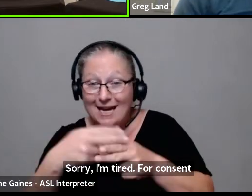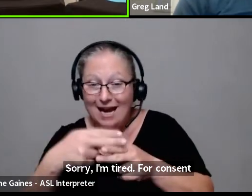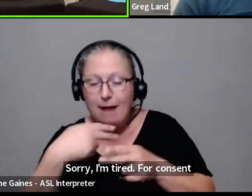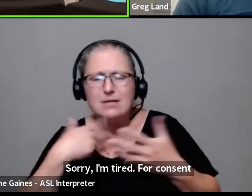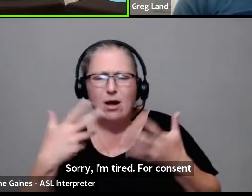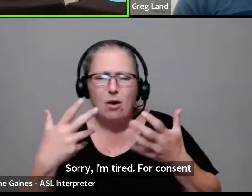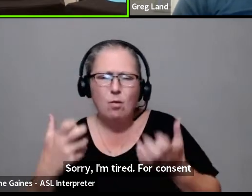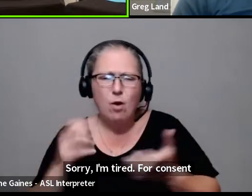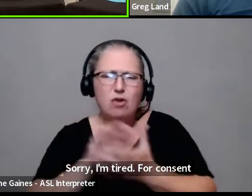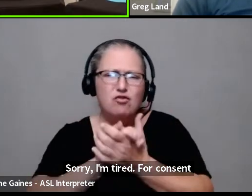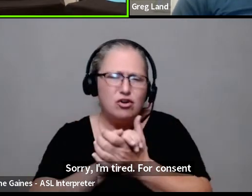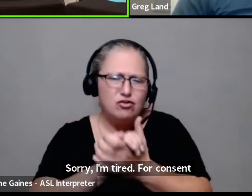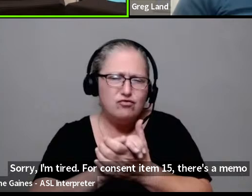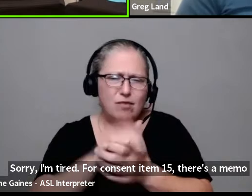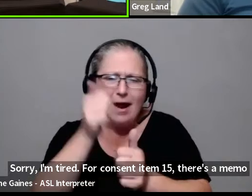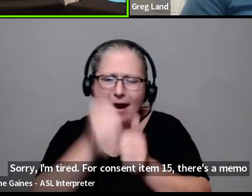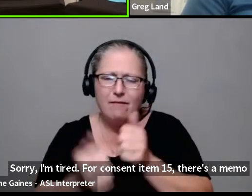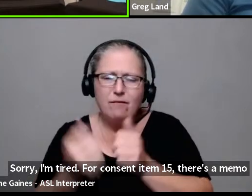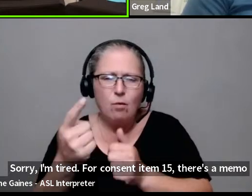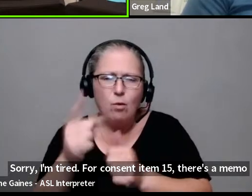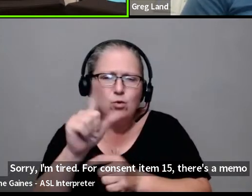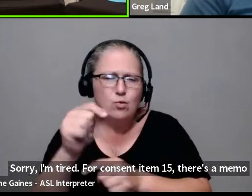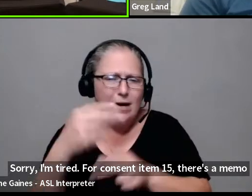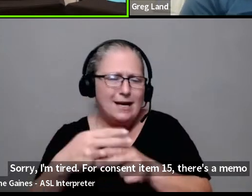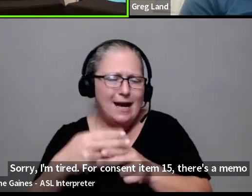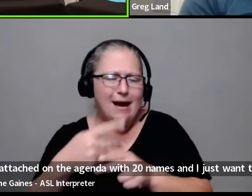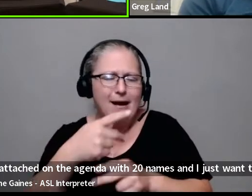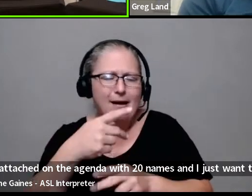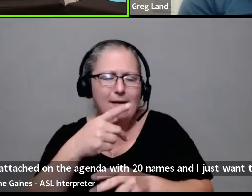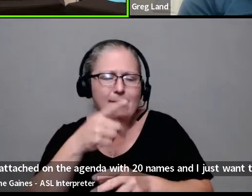to congratulate each and every one of the 20 names because